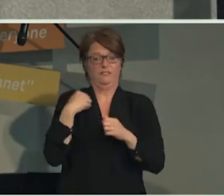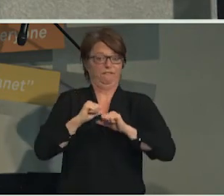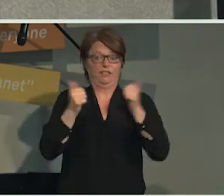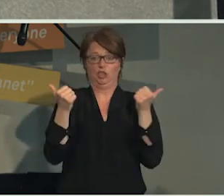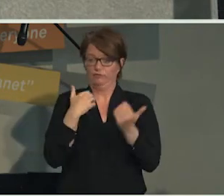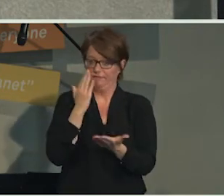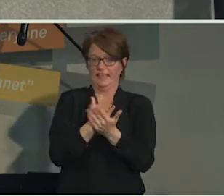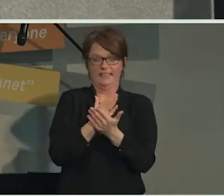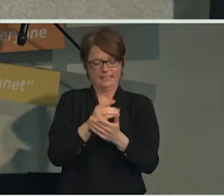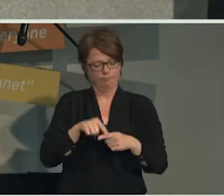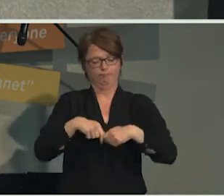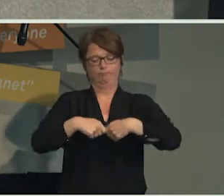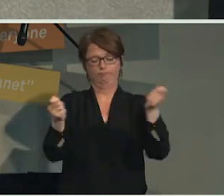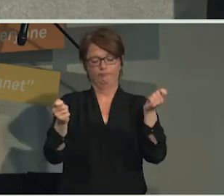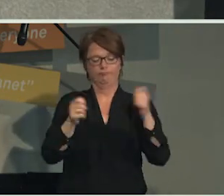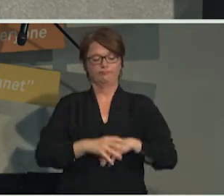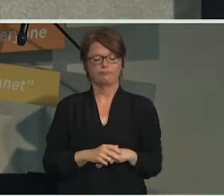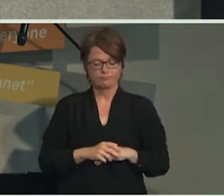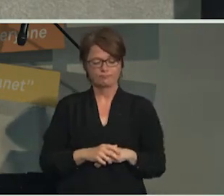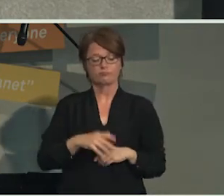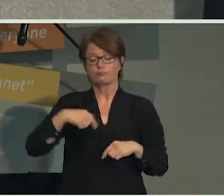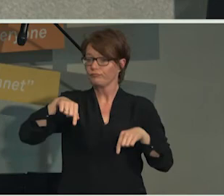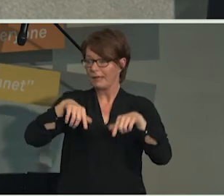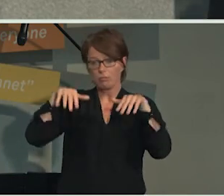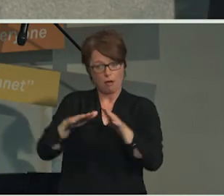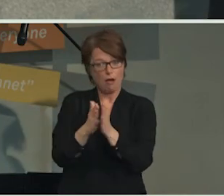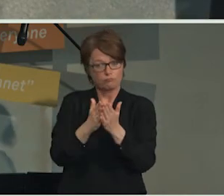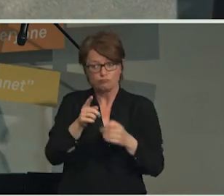after the gala is taking place here. You're going down.